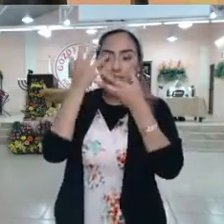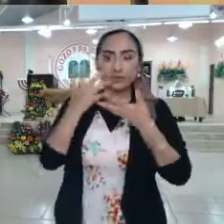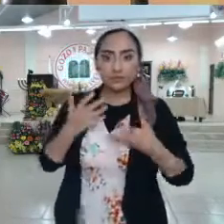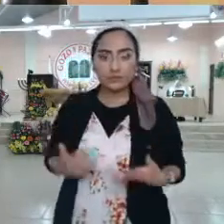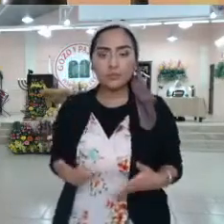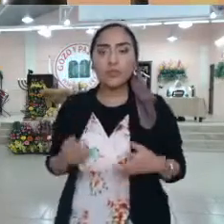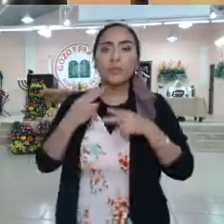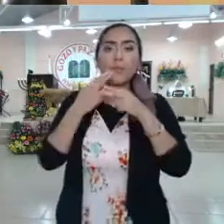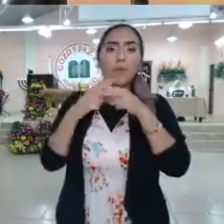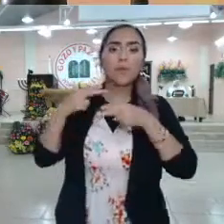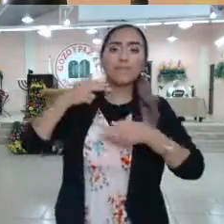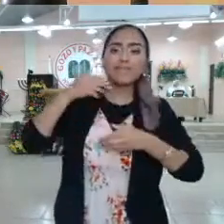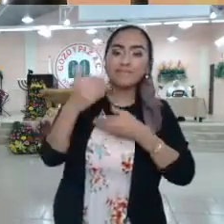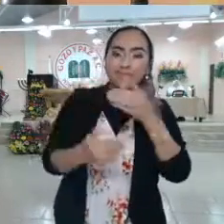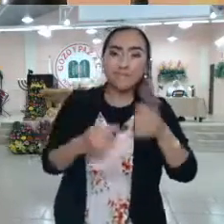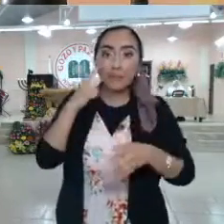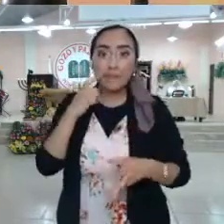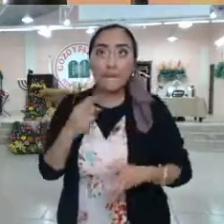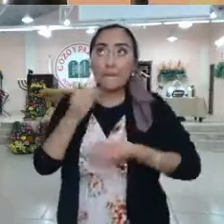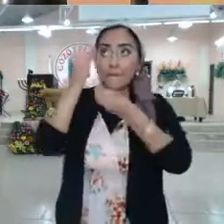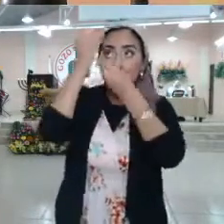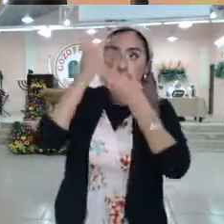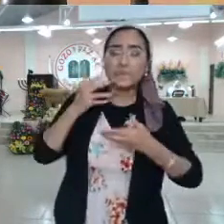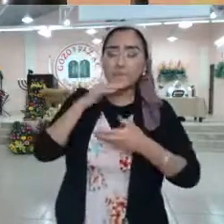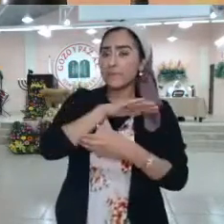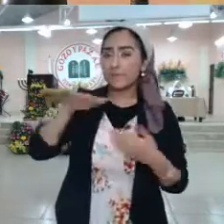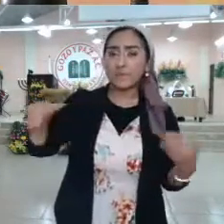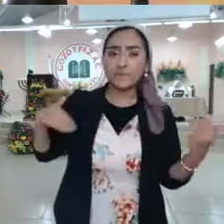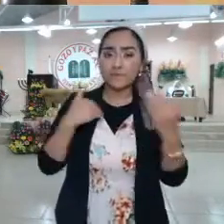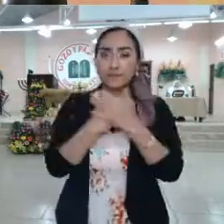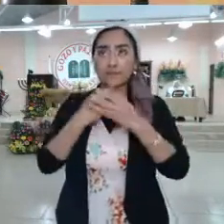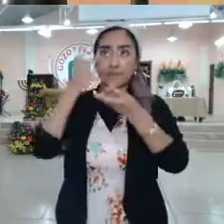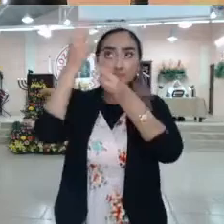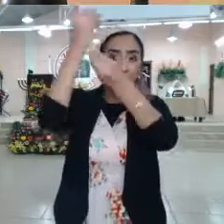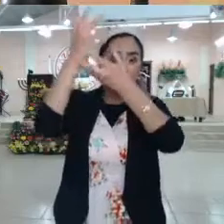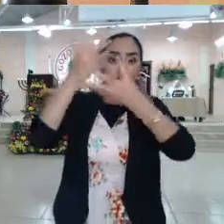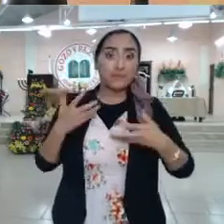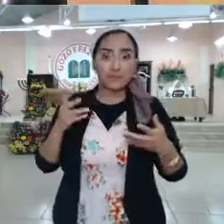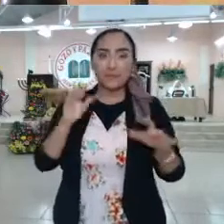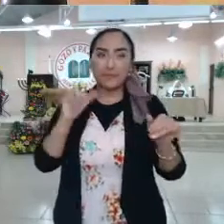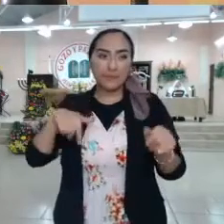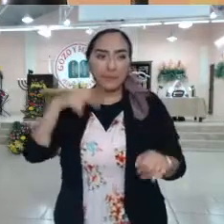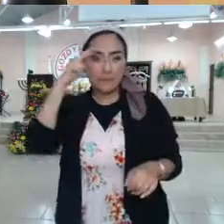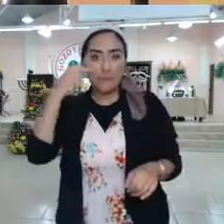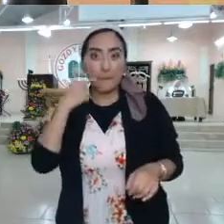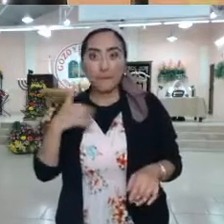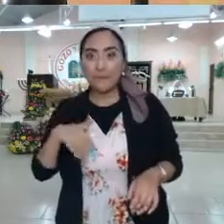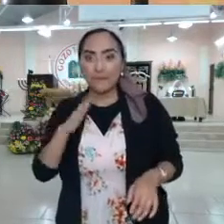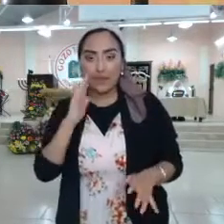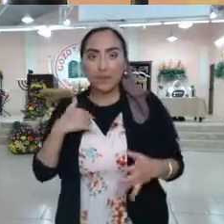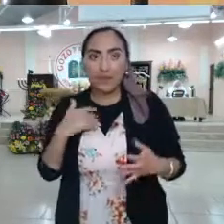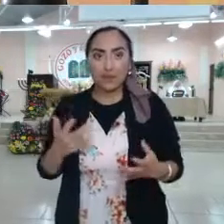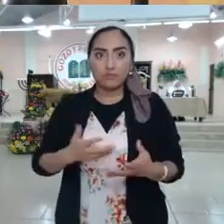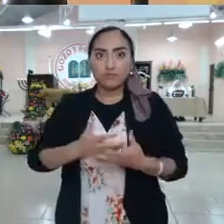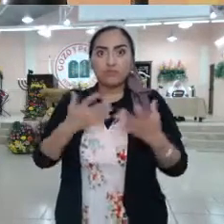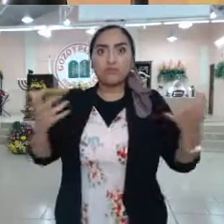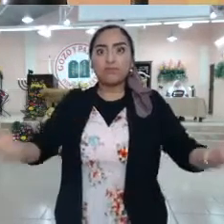our hand. He gives us things little by little, because if He gave us all revelation, just as we say here in